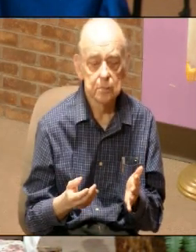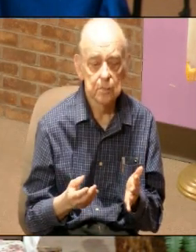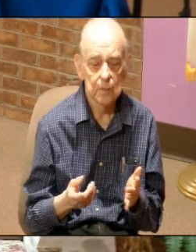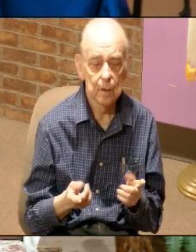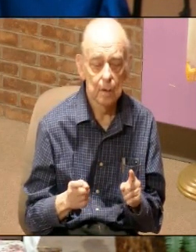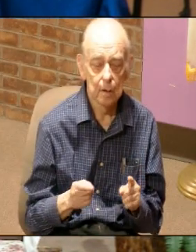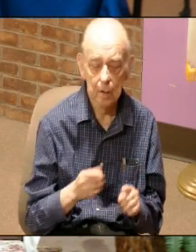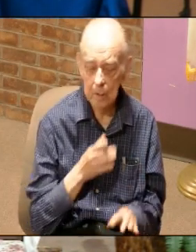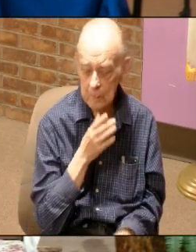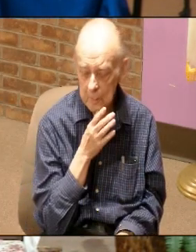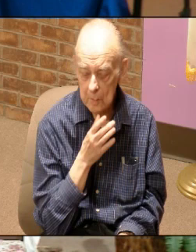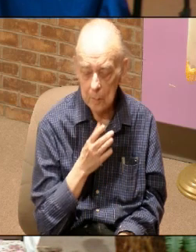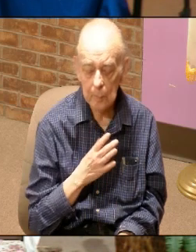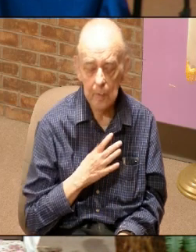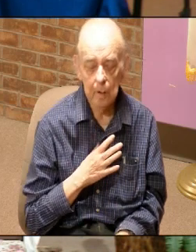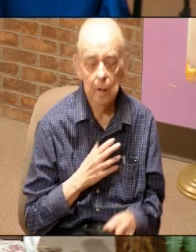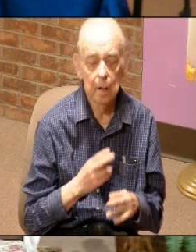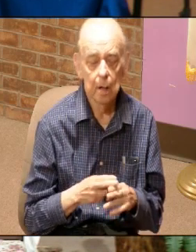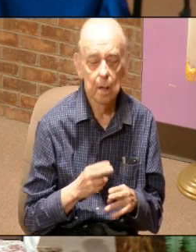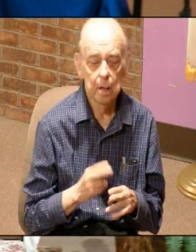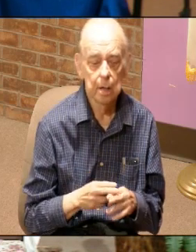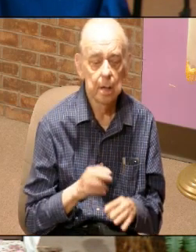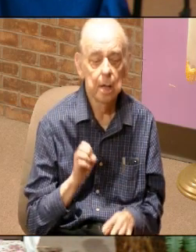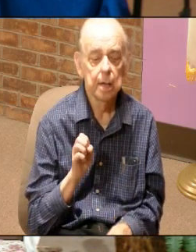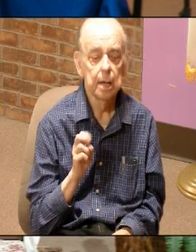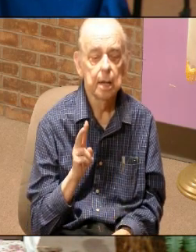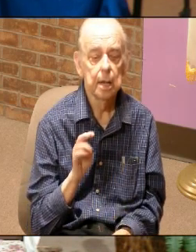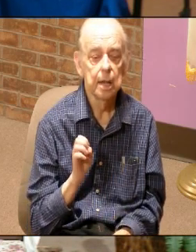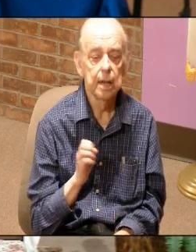with a woman by the name of Eve.